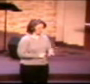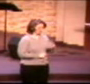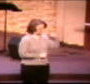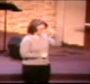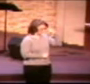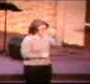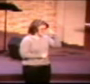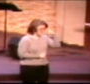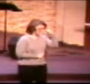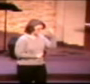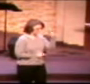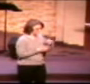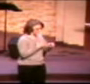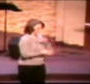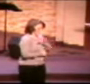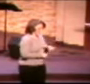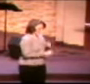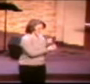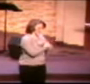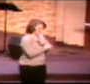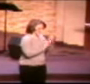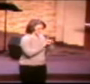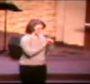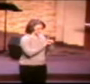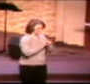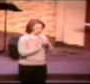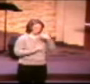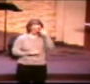because of Christ's love and example,